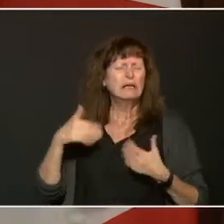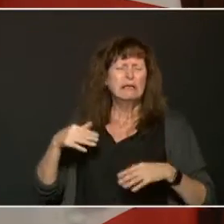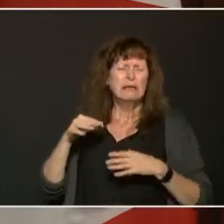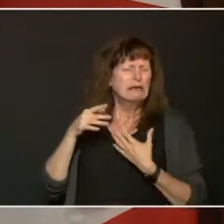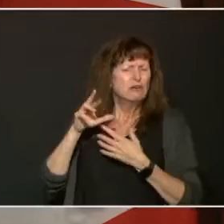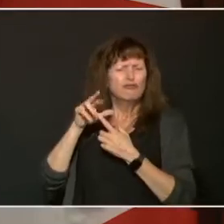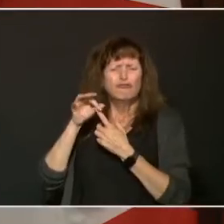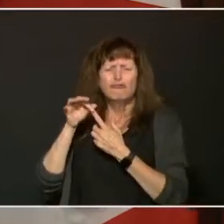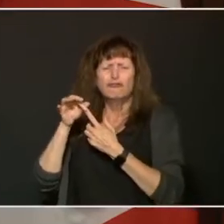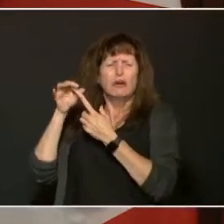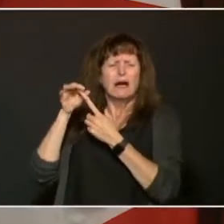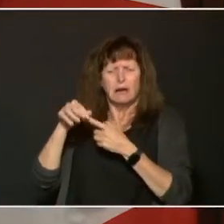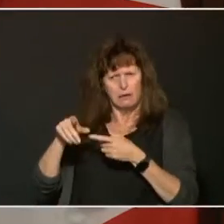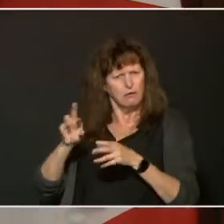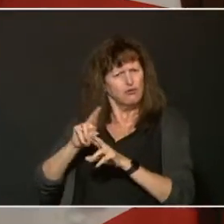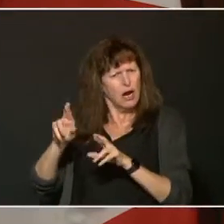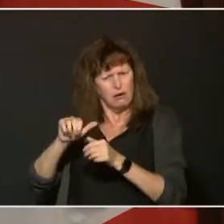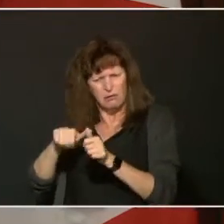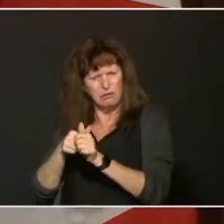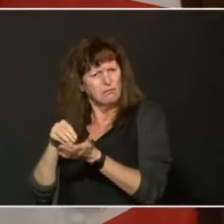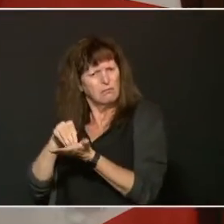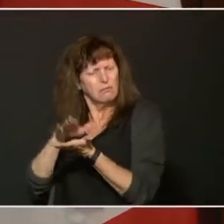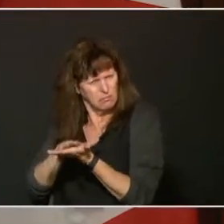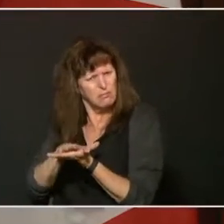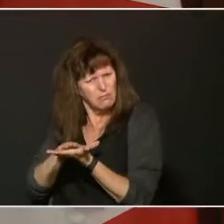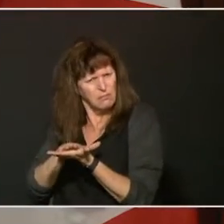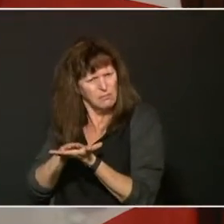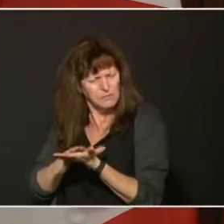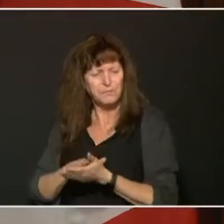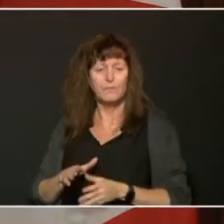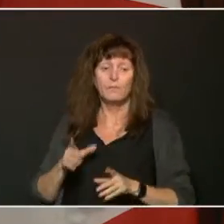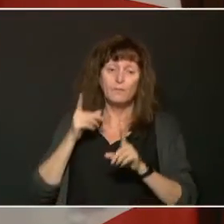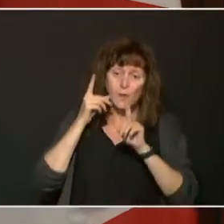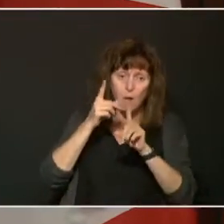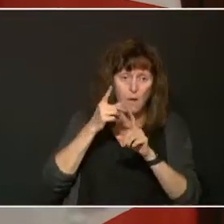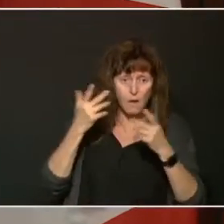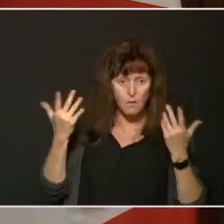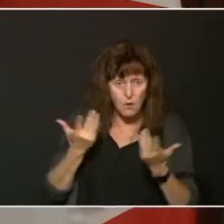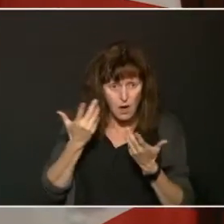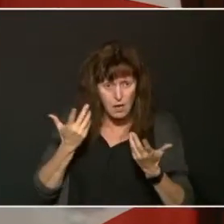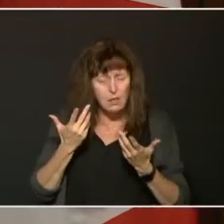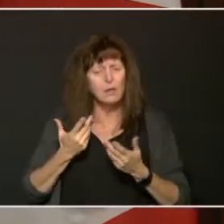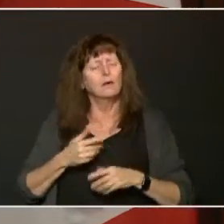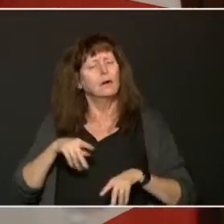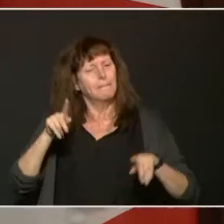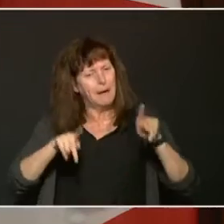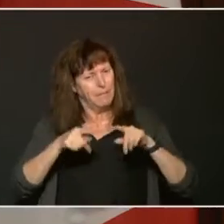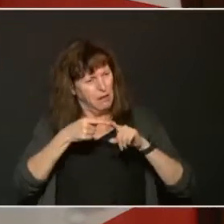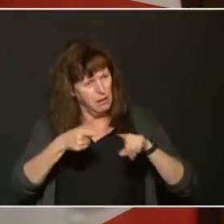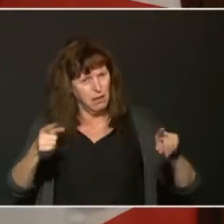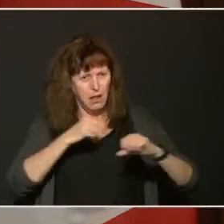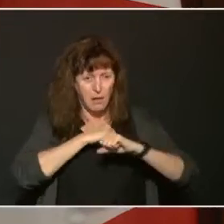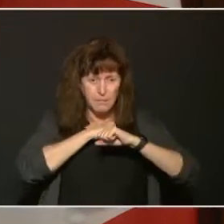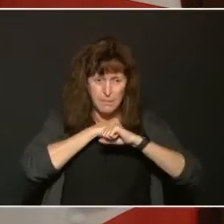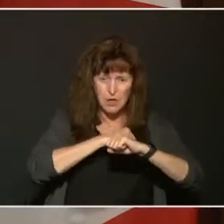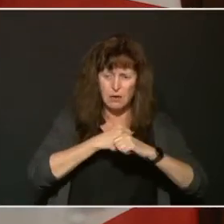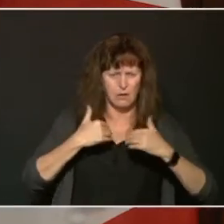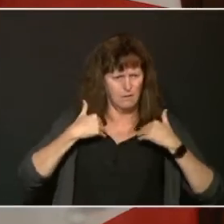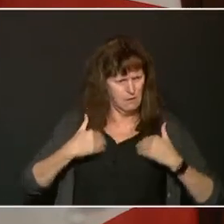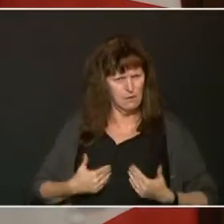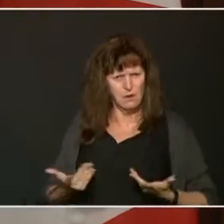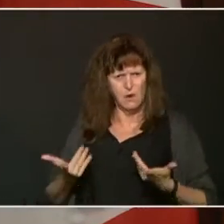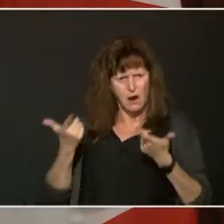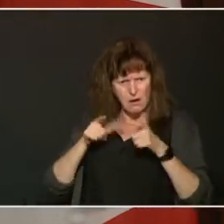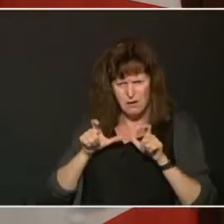will increase people being protected. As we've said, immunization is the most important measure people can take